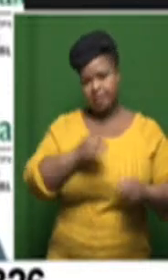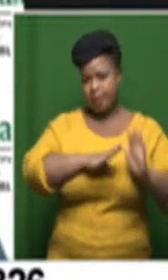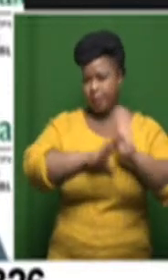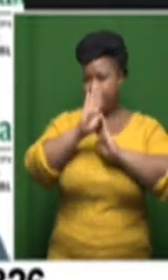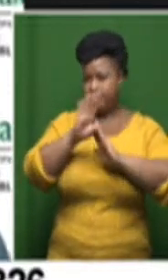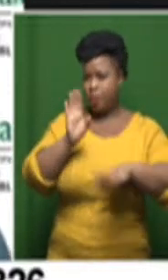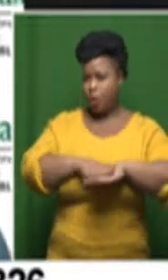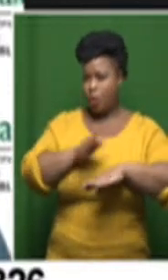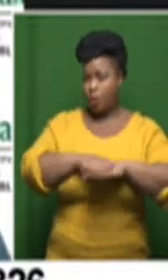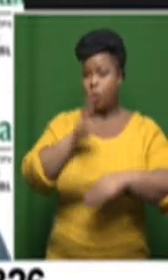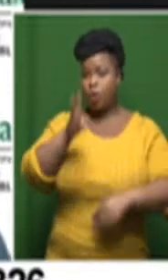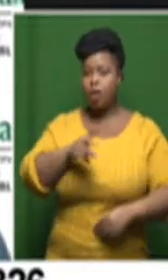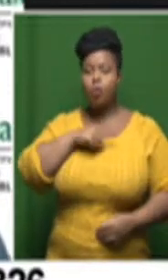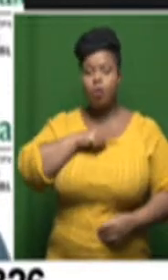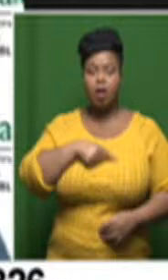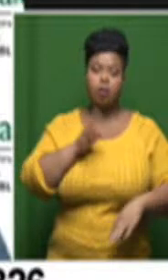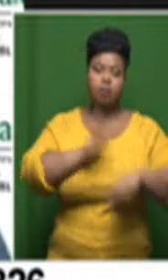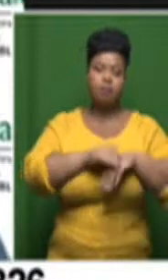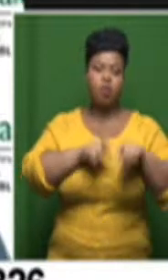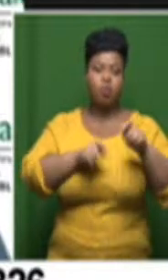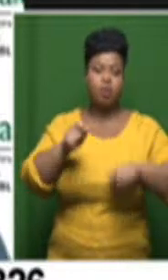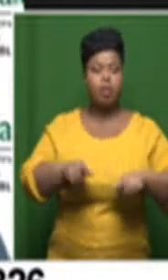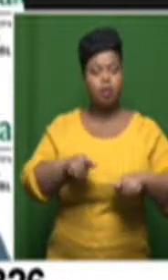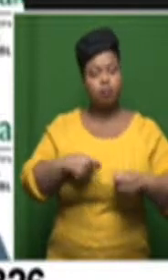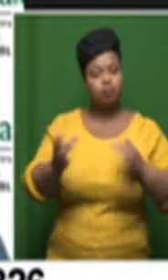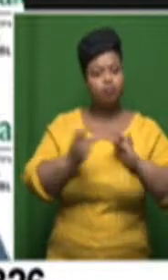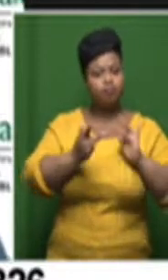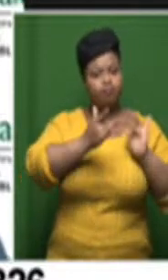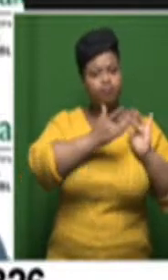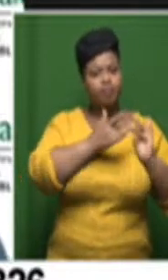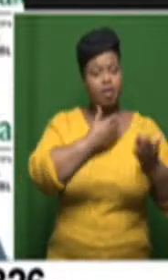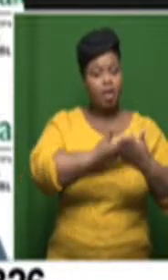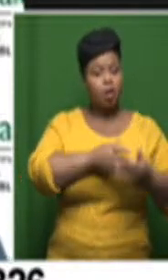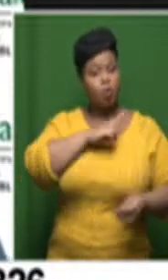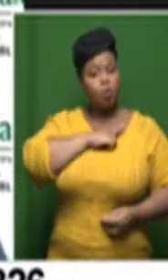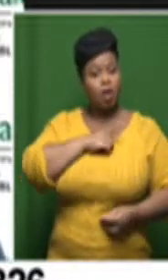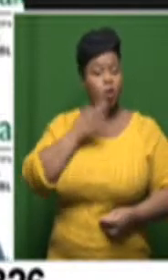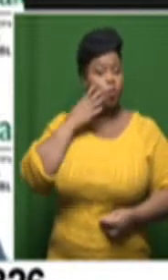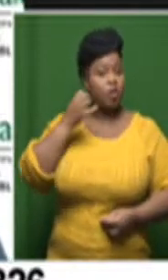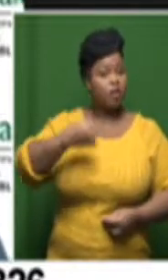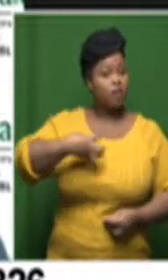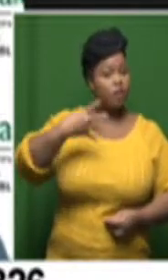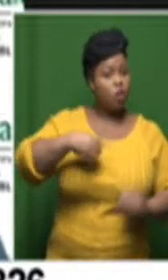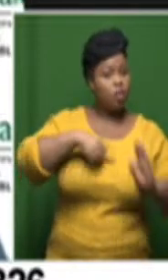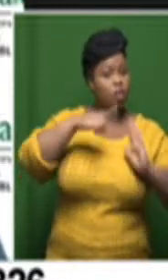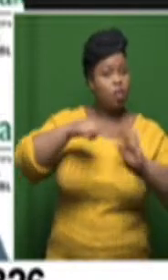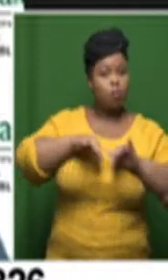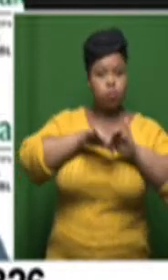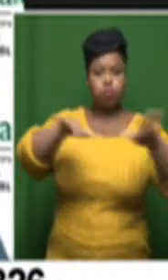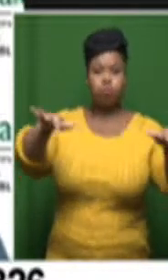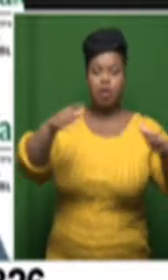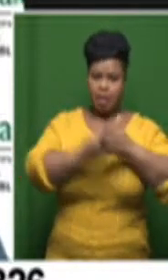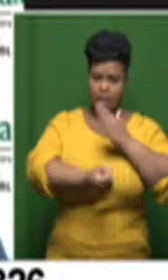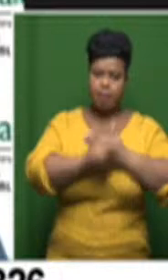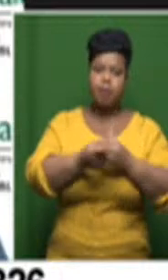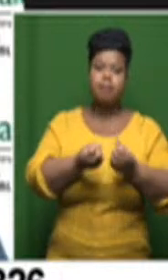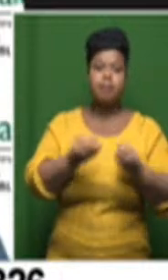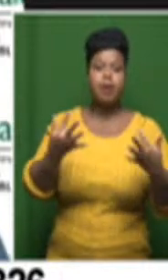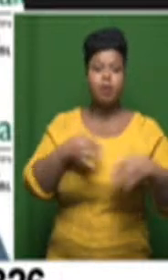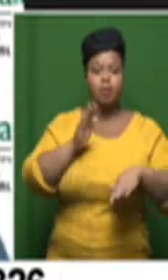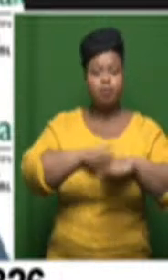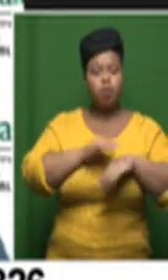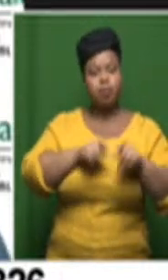that we reach as many people as possible, so that by the time we are hit by the fourth wave, majority of our people will be